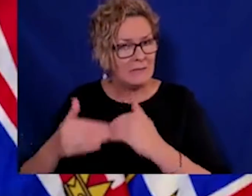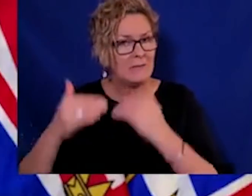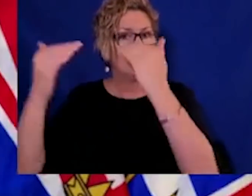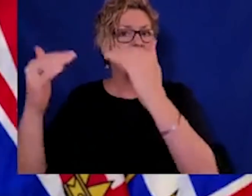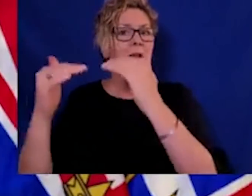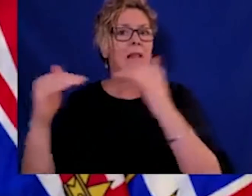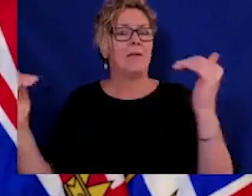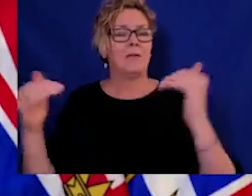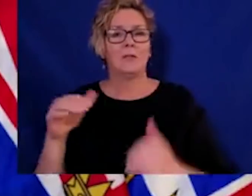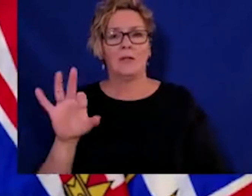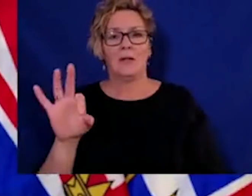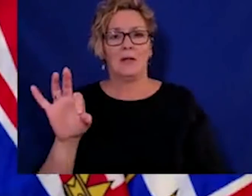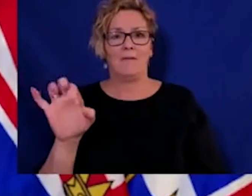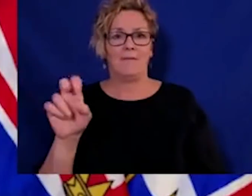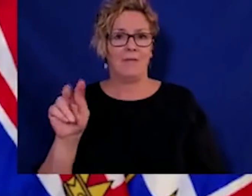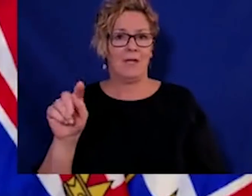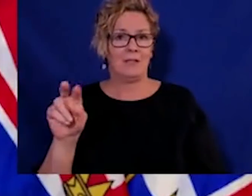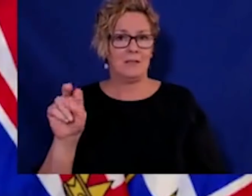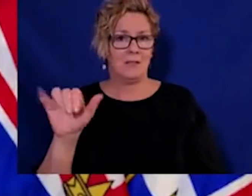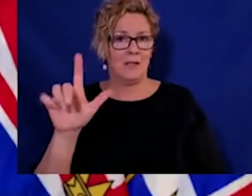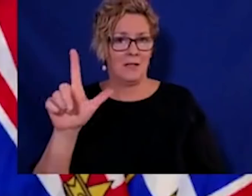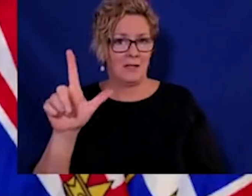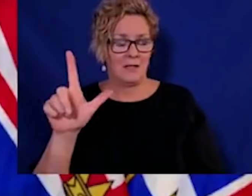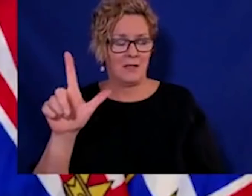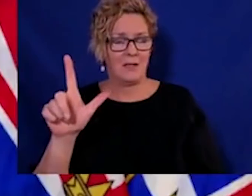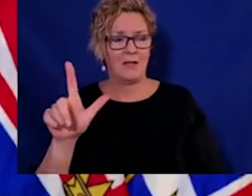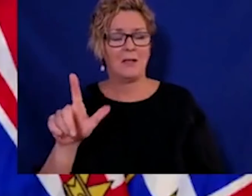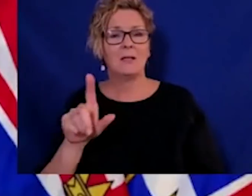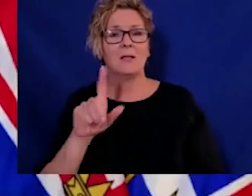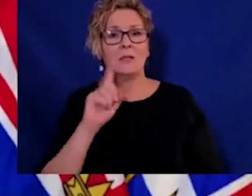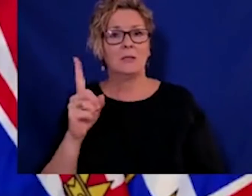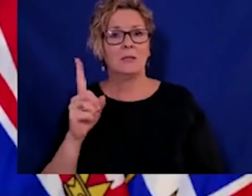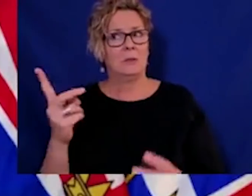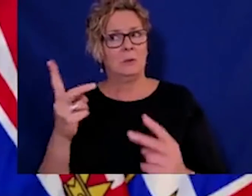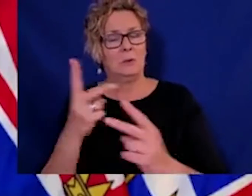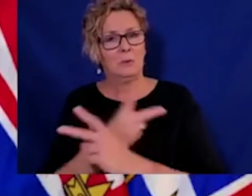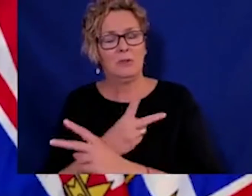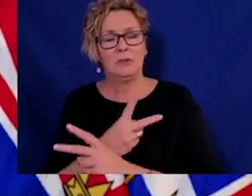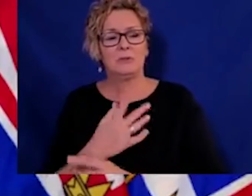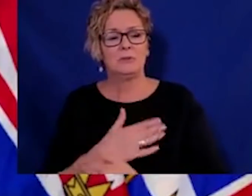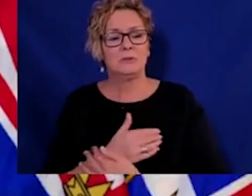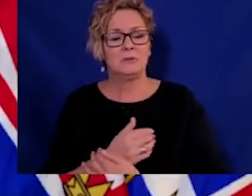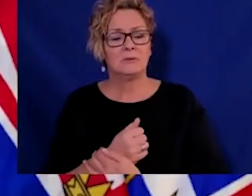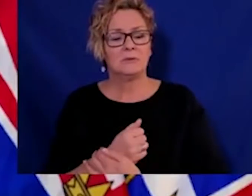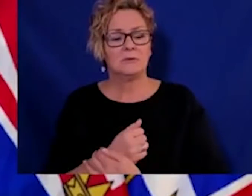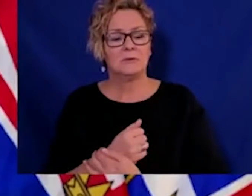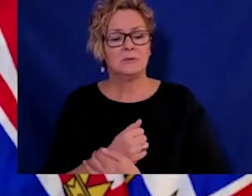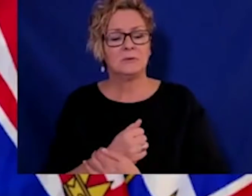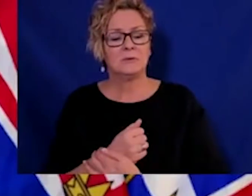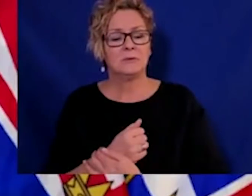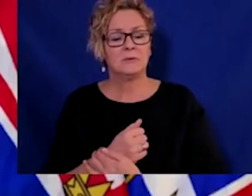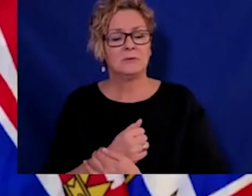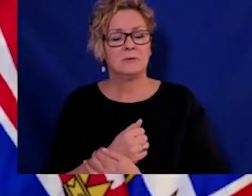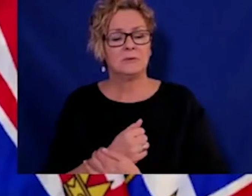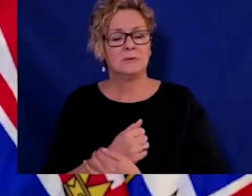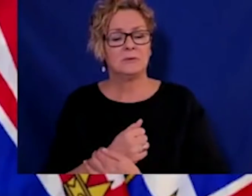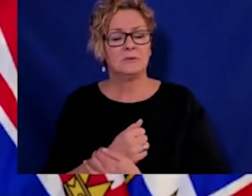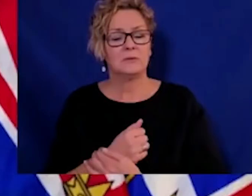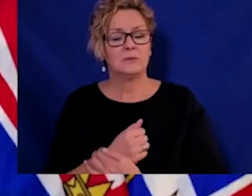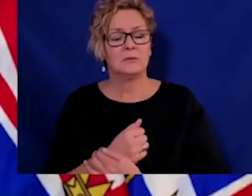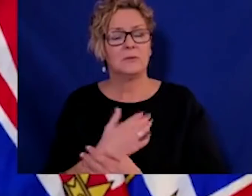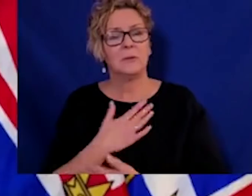Appeal to anybody who uses drugs to ensure you use with your own personal safety at